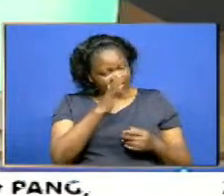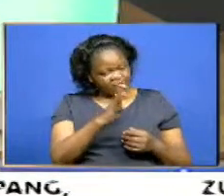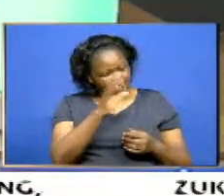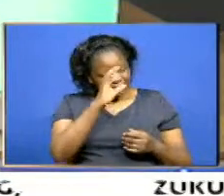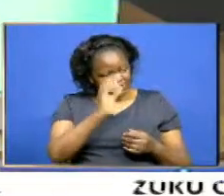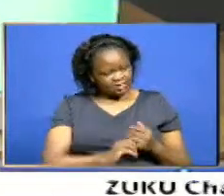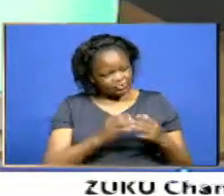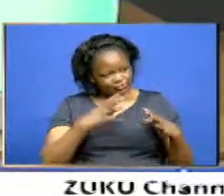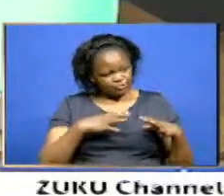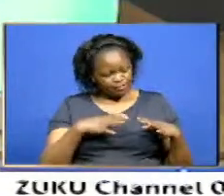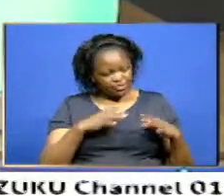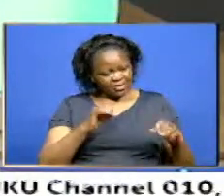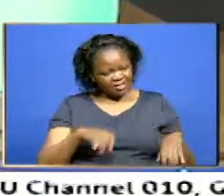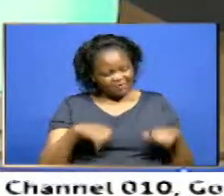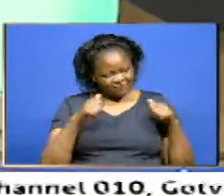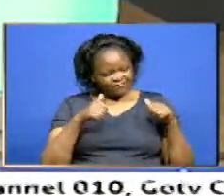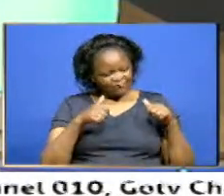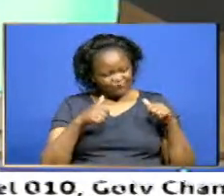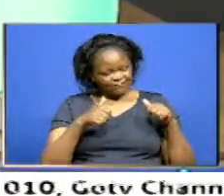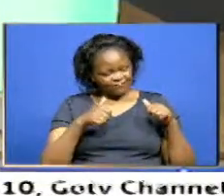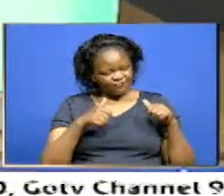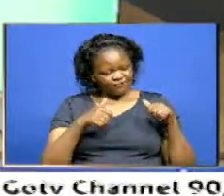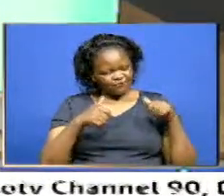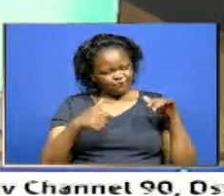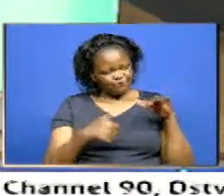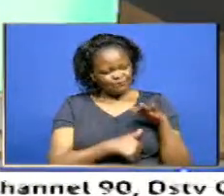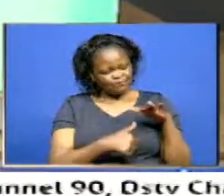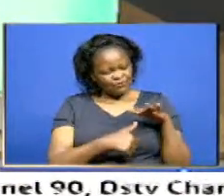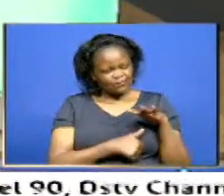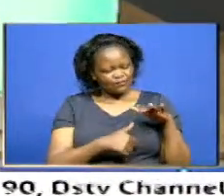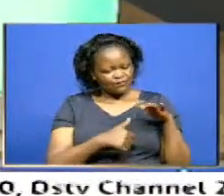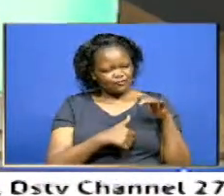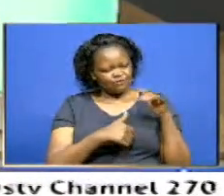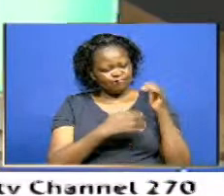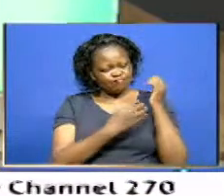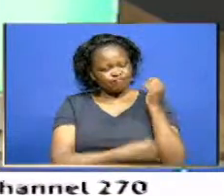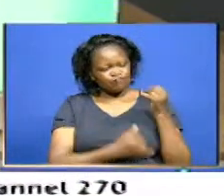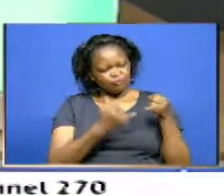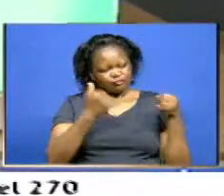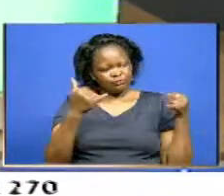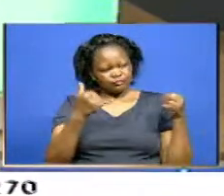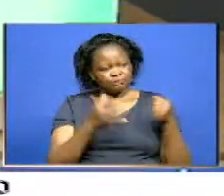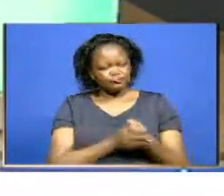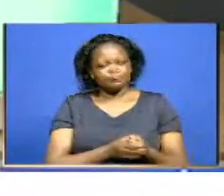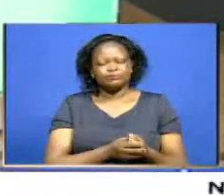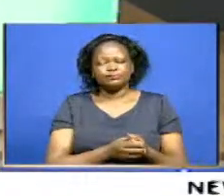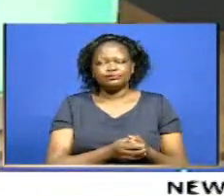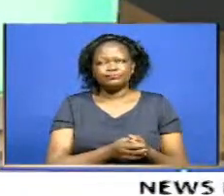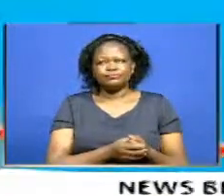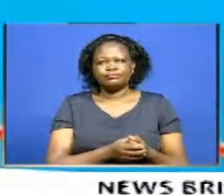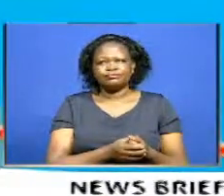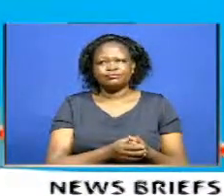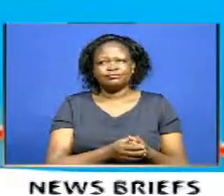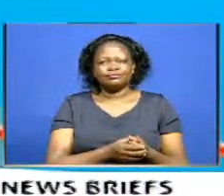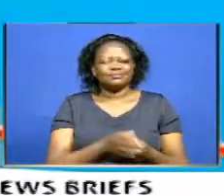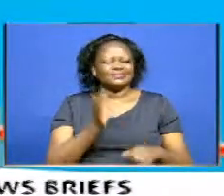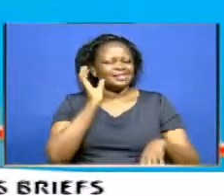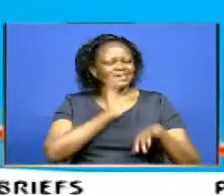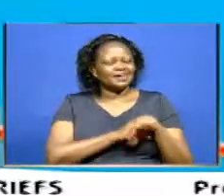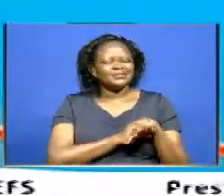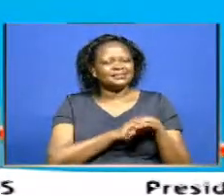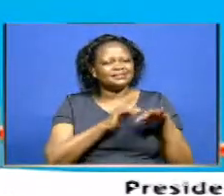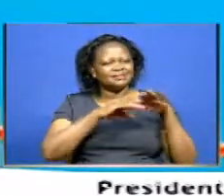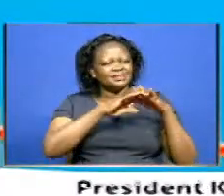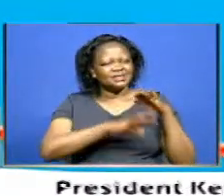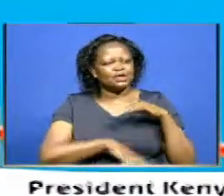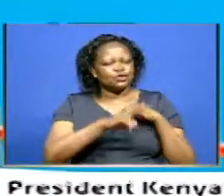population, they live below the poverty line, in the sense that they make or they earn less than